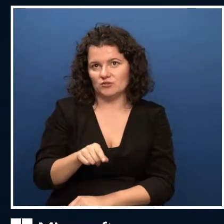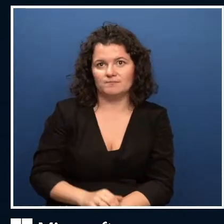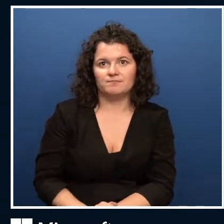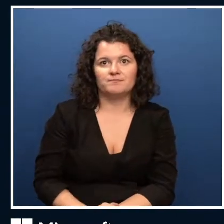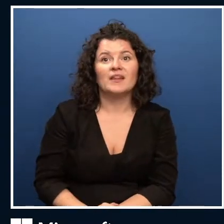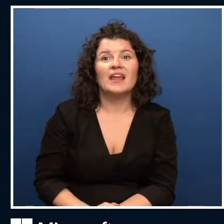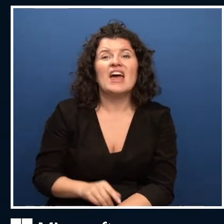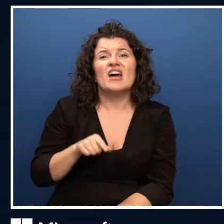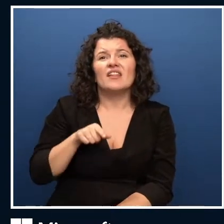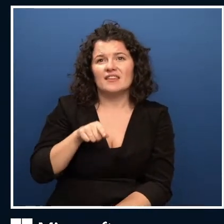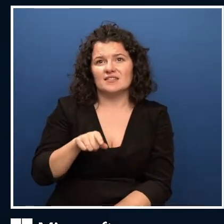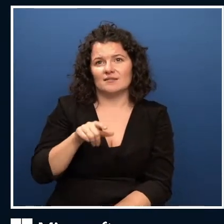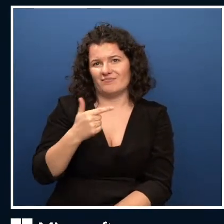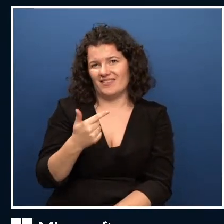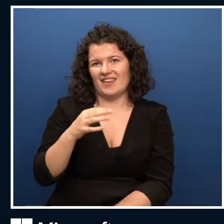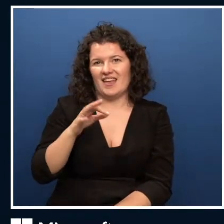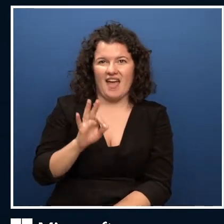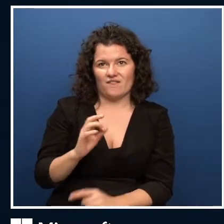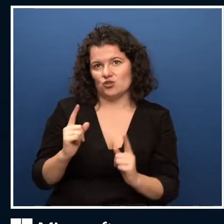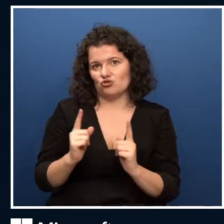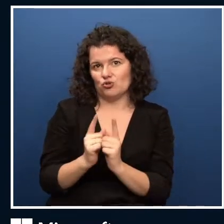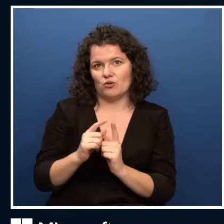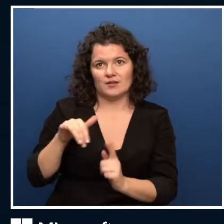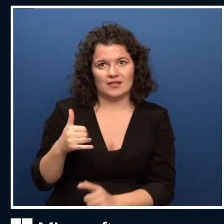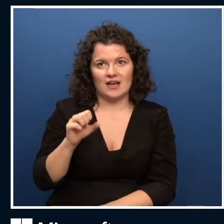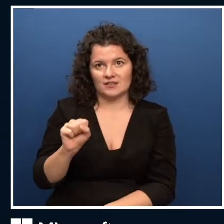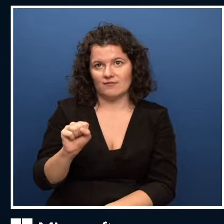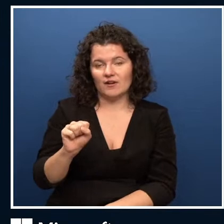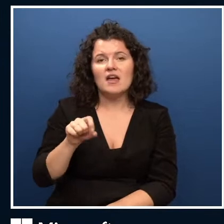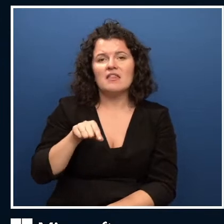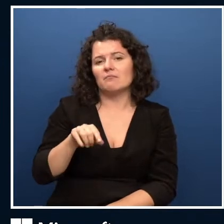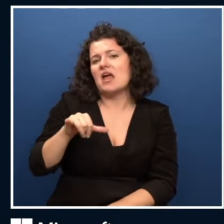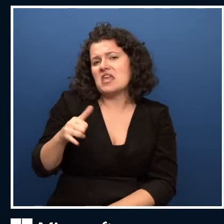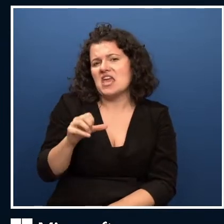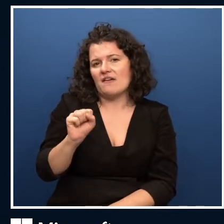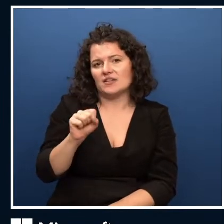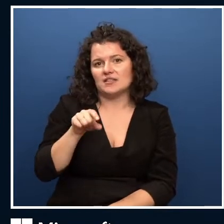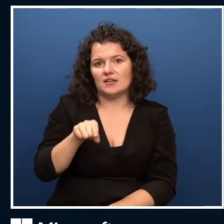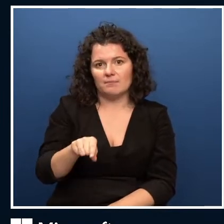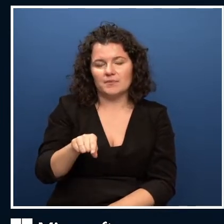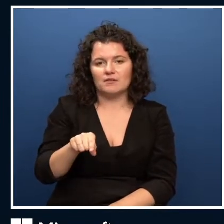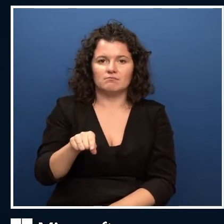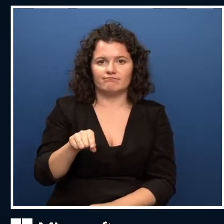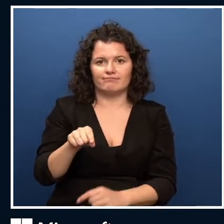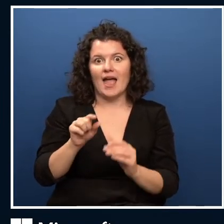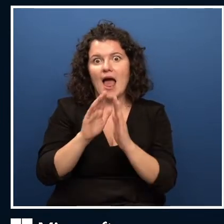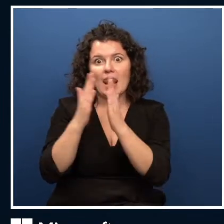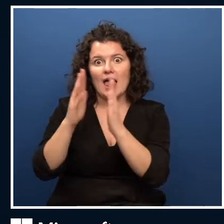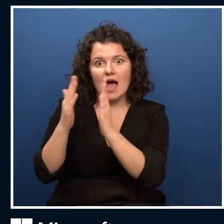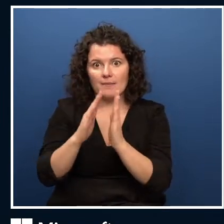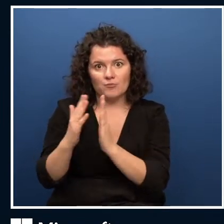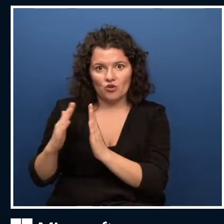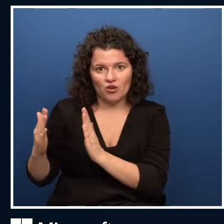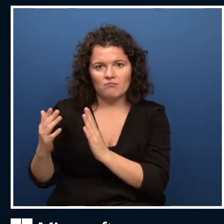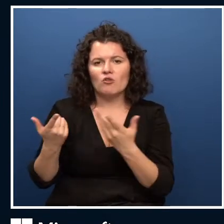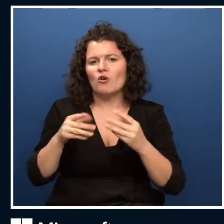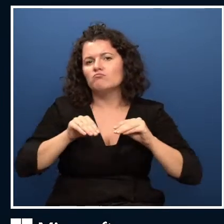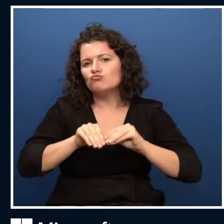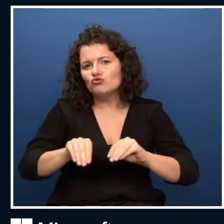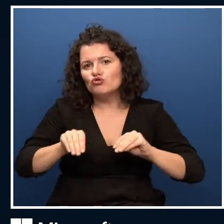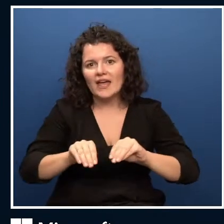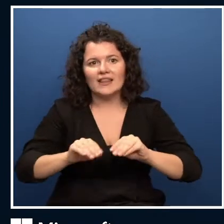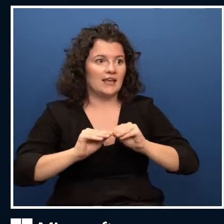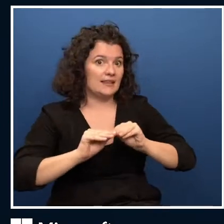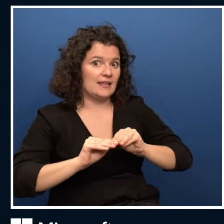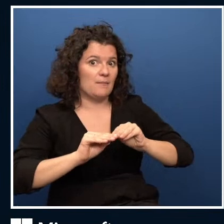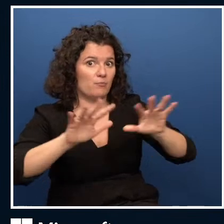again basically a JavaScript library for training and deploying machine learning models on the